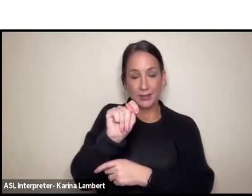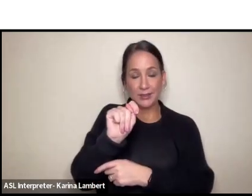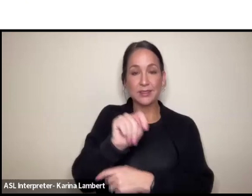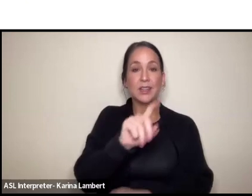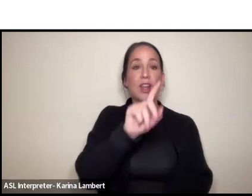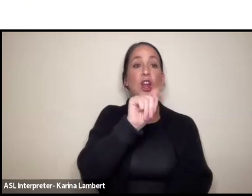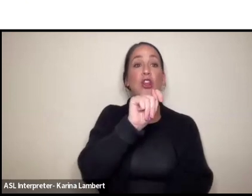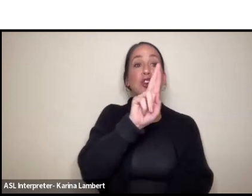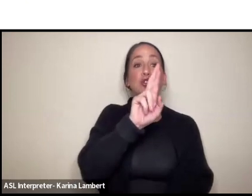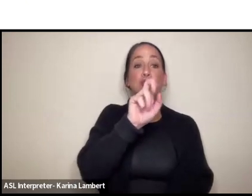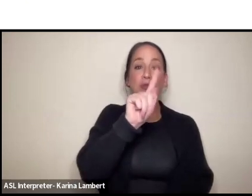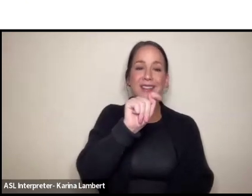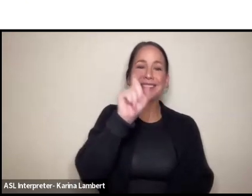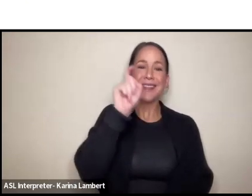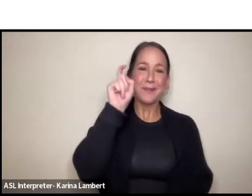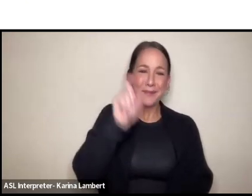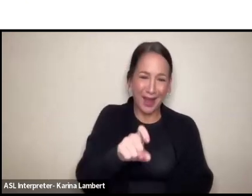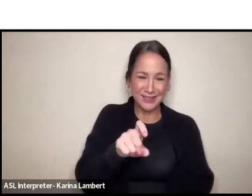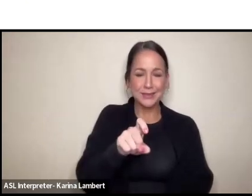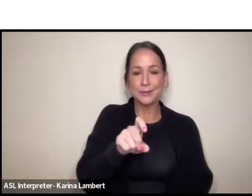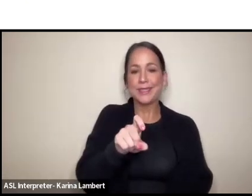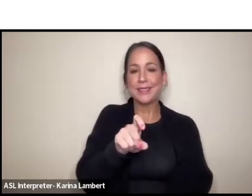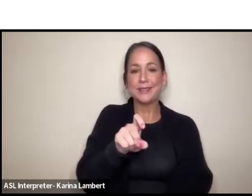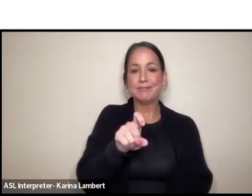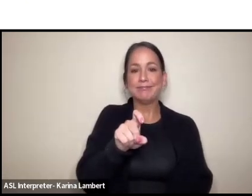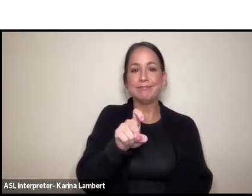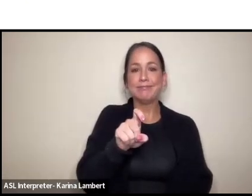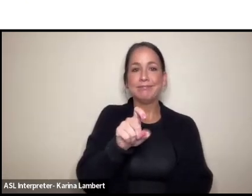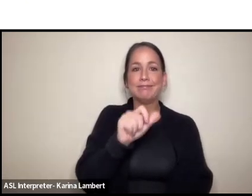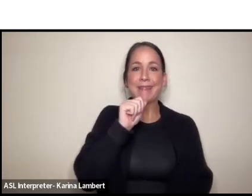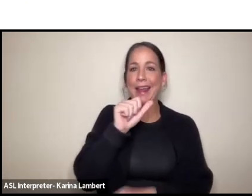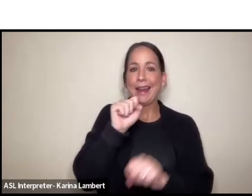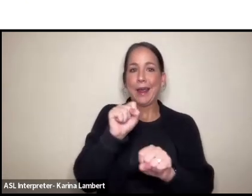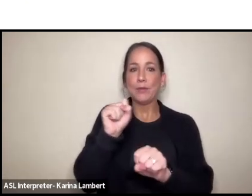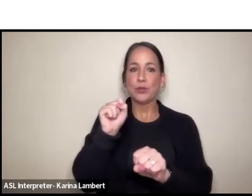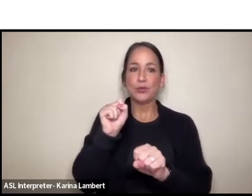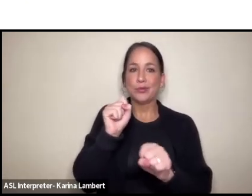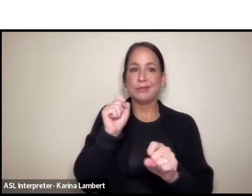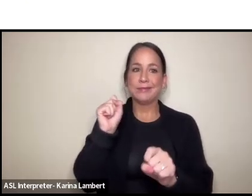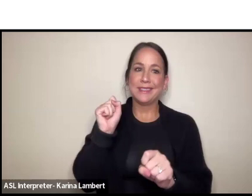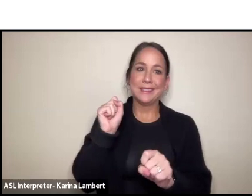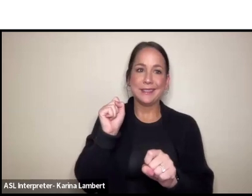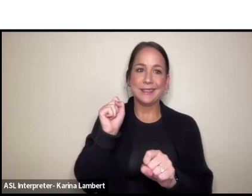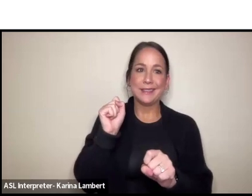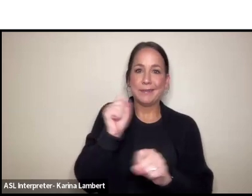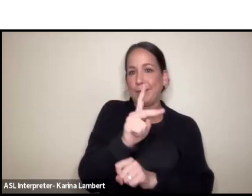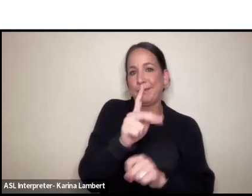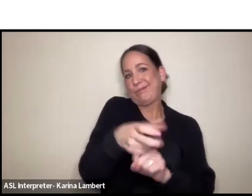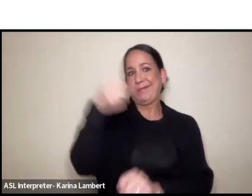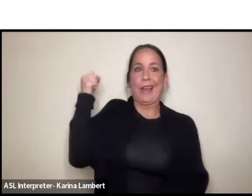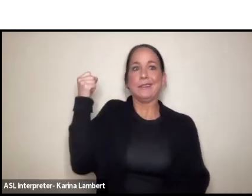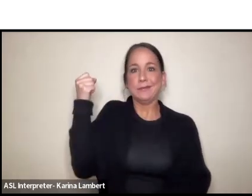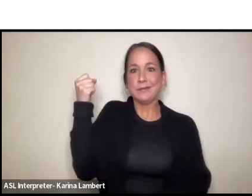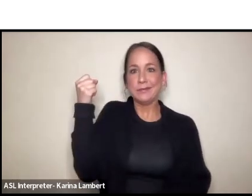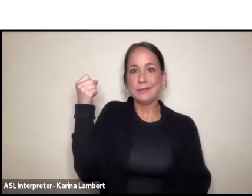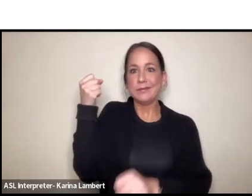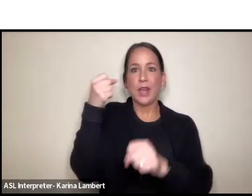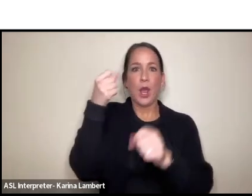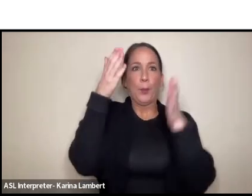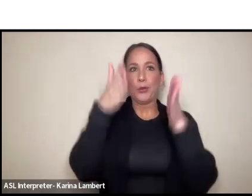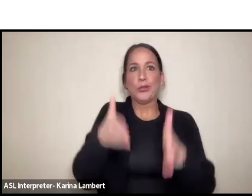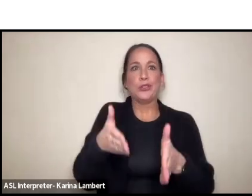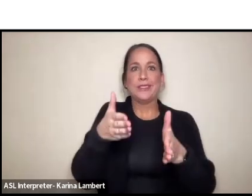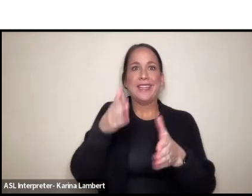or irrevocable. That means that once the trust is funded, a person cannot